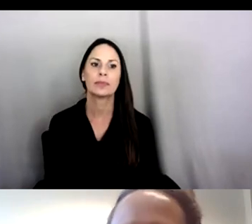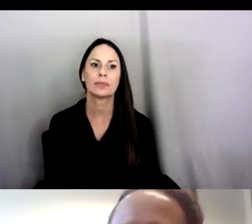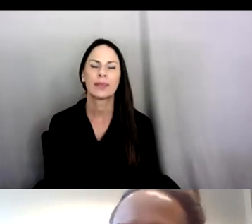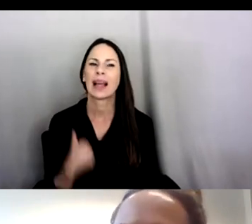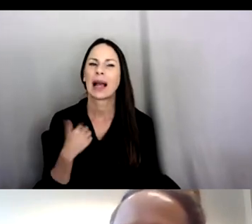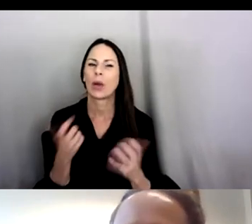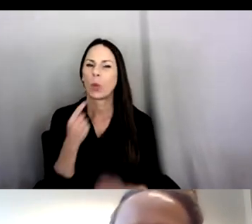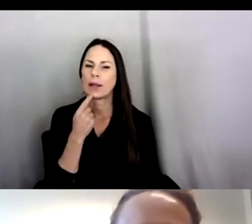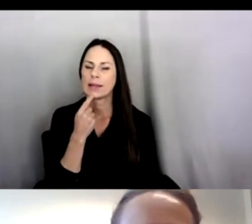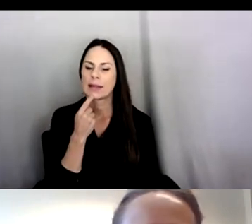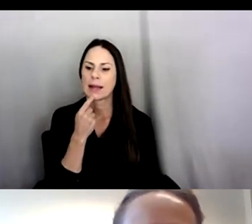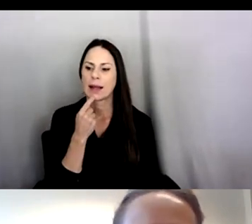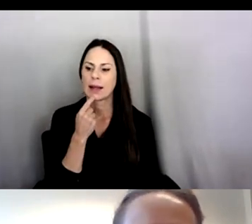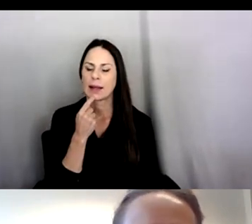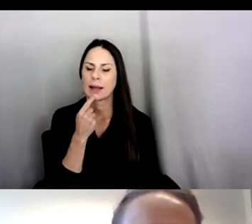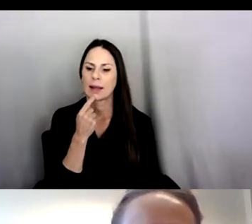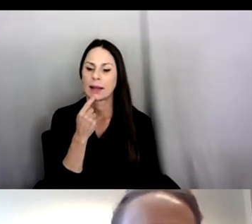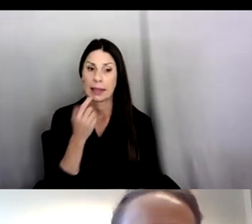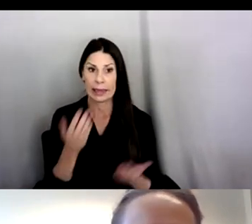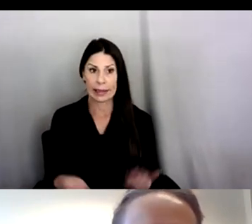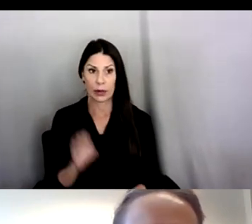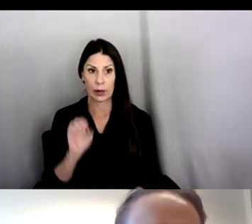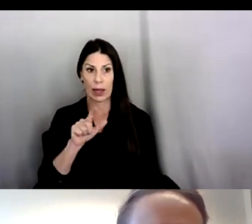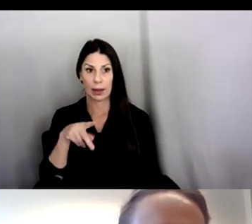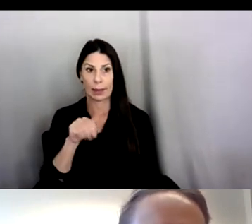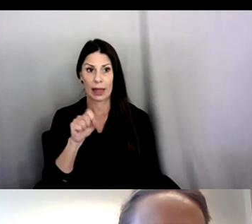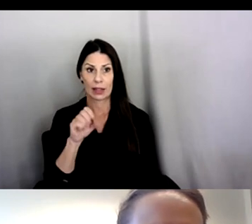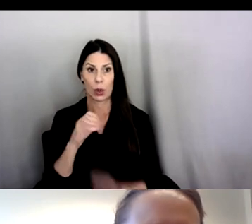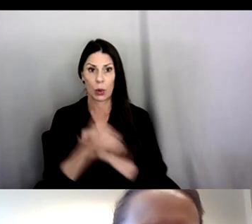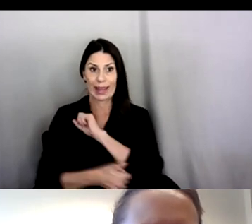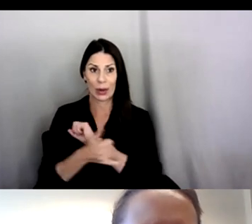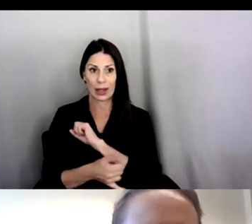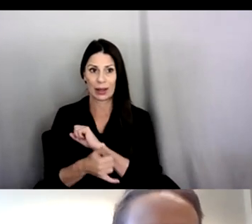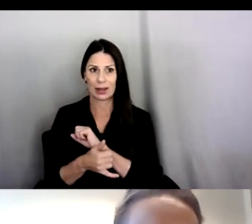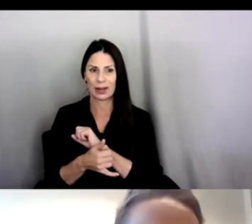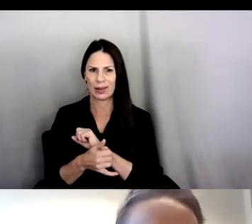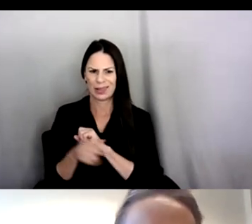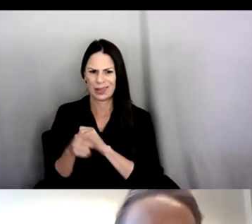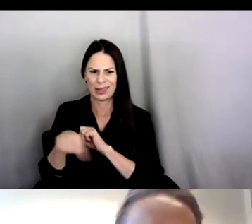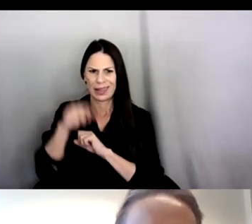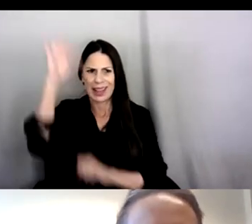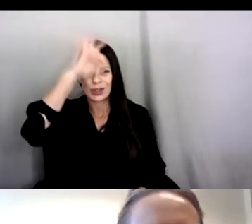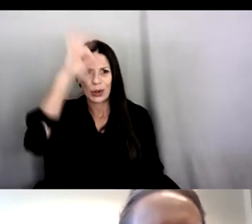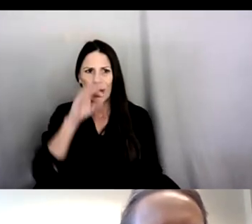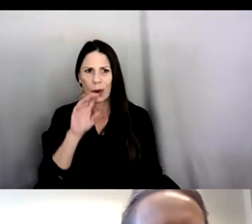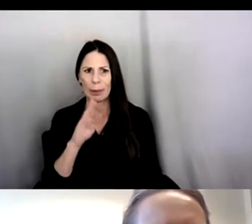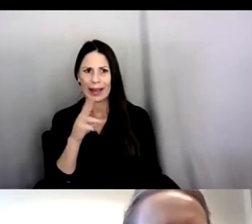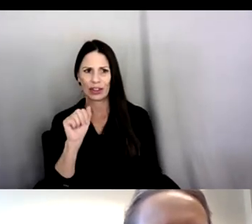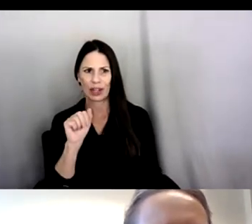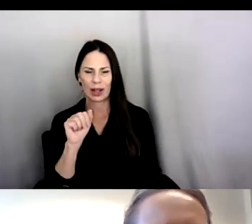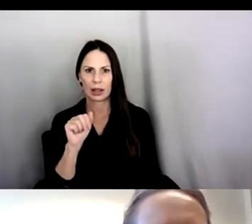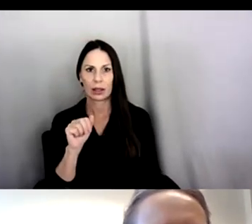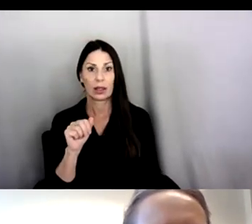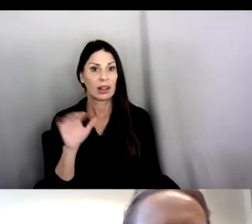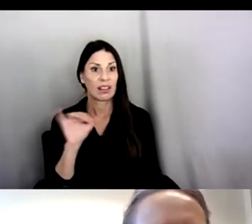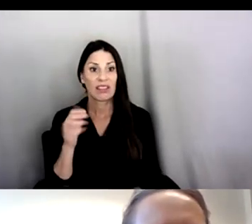the community level, like here in El Paso County, they don't even know what the BHA is. Like we're talking executive directors,